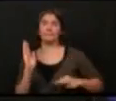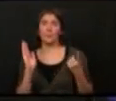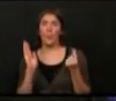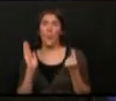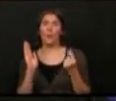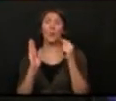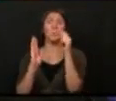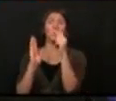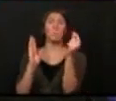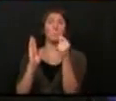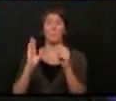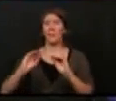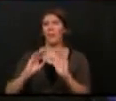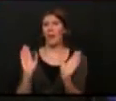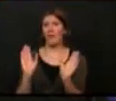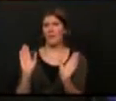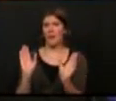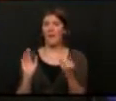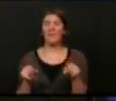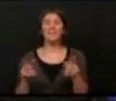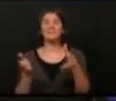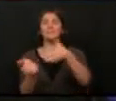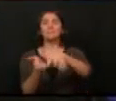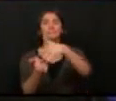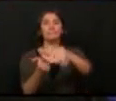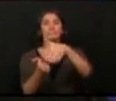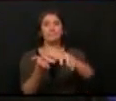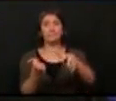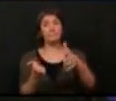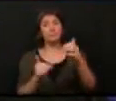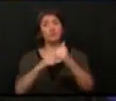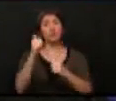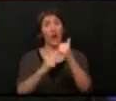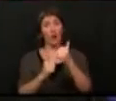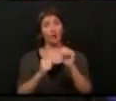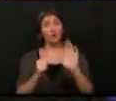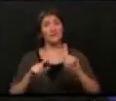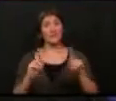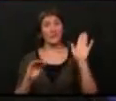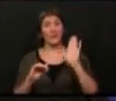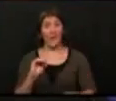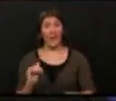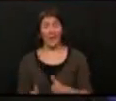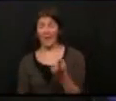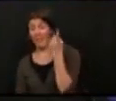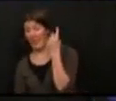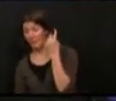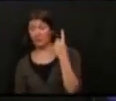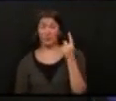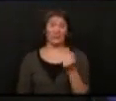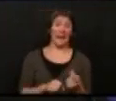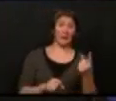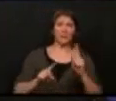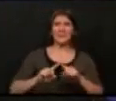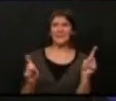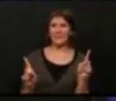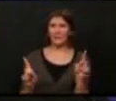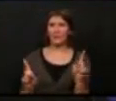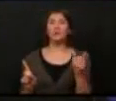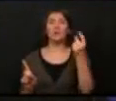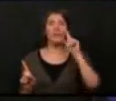So it's something to keep in mind, and it is a genuine structural difference between fiscal 15 and 16. There are others,